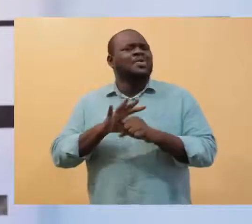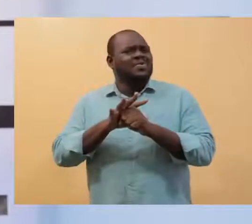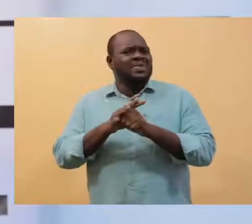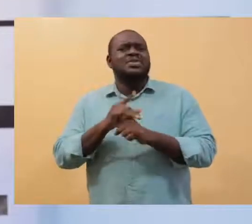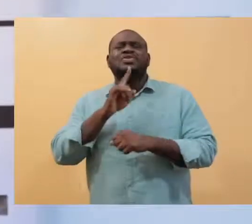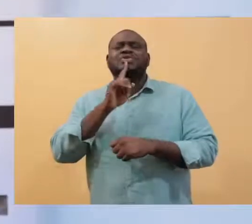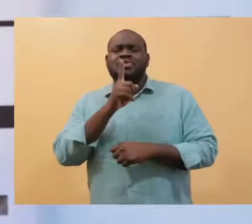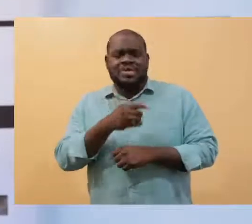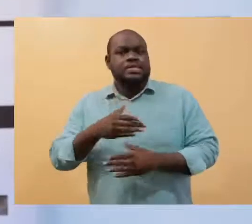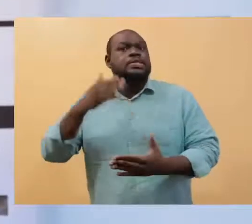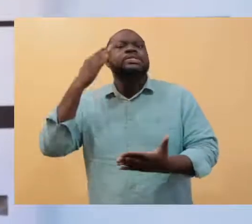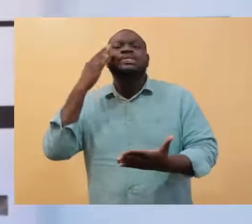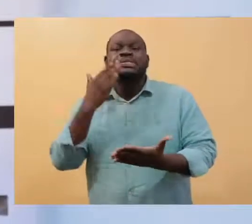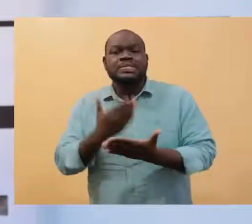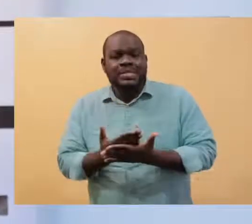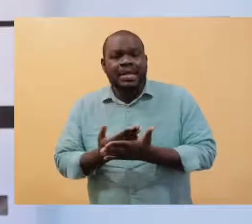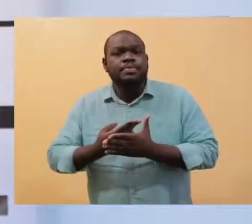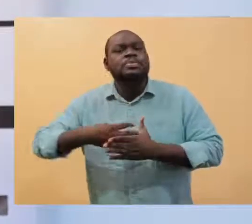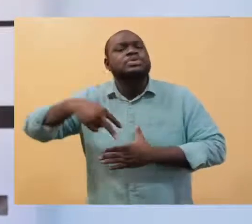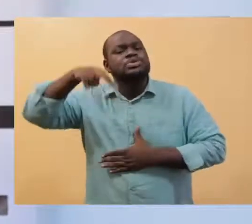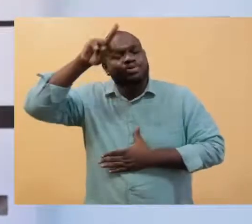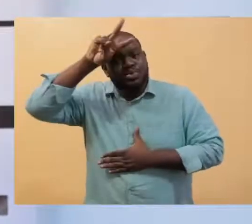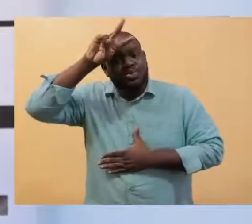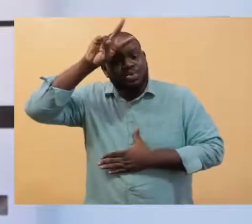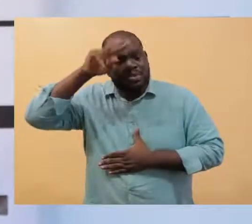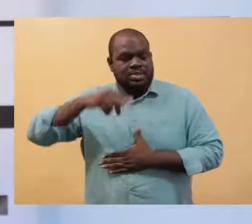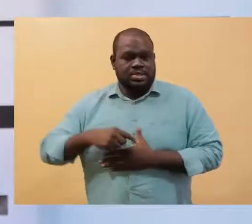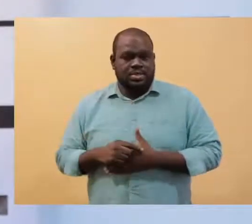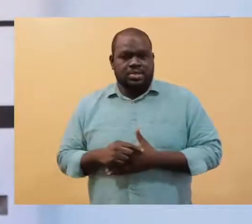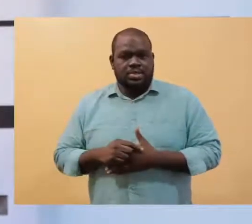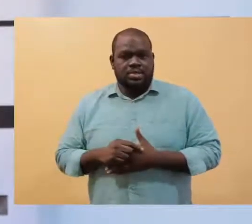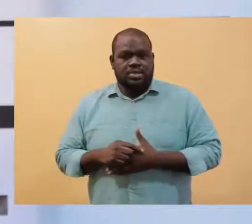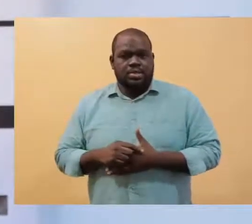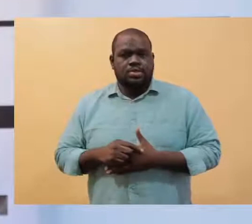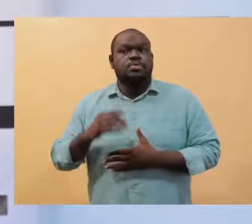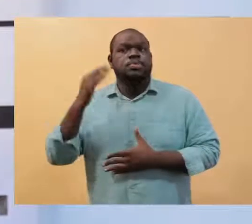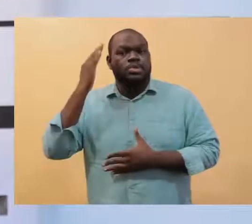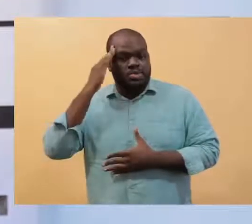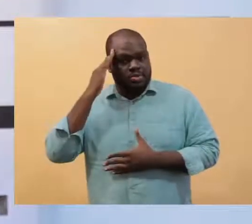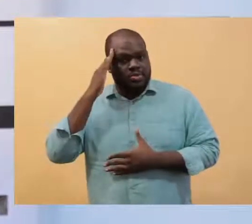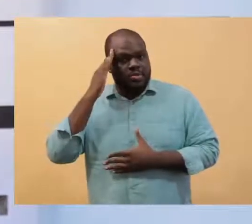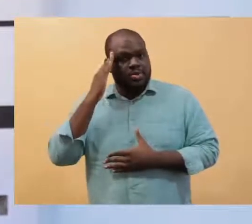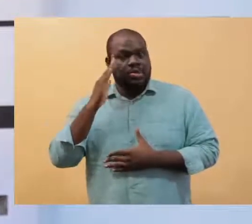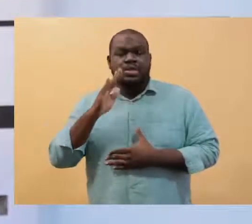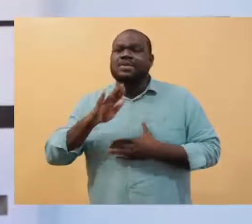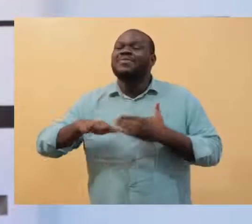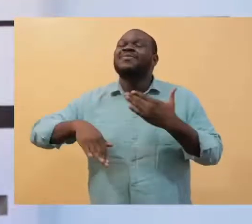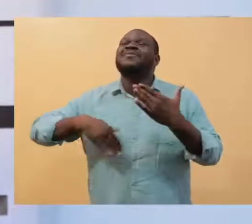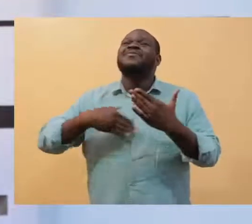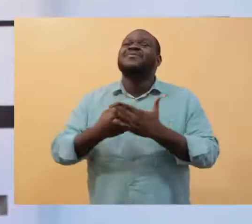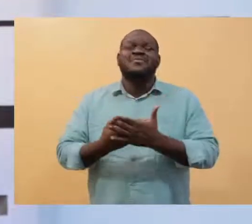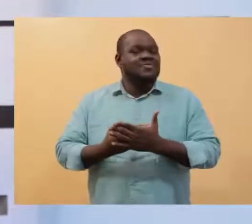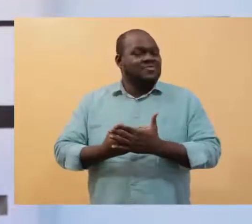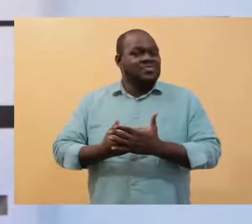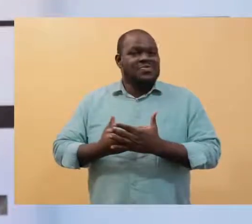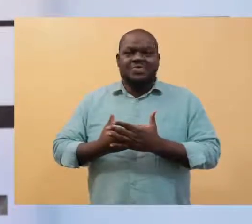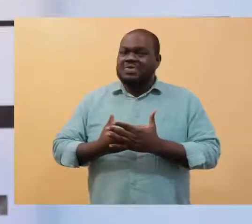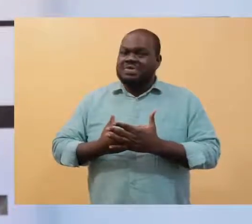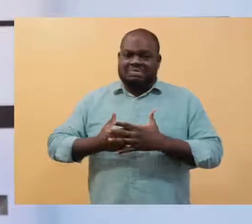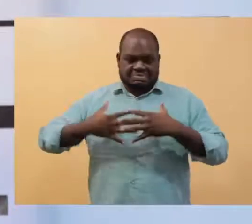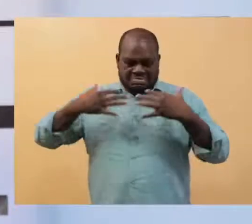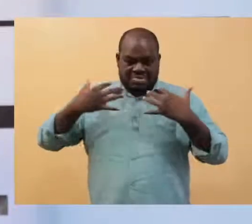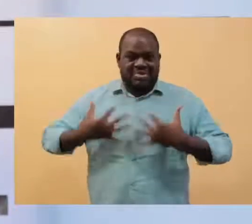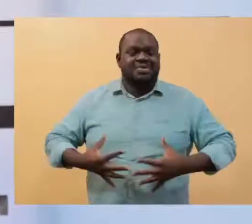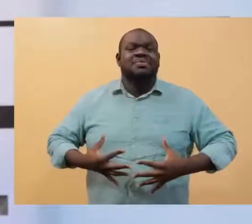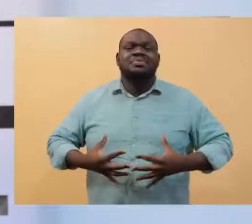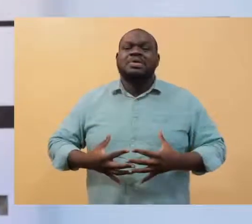Guyan. Please note also that the full effect of COVID-19 on the human body is not fully